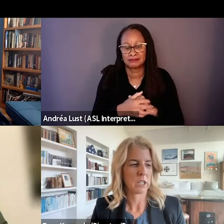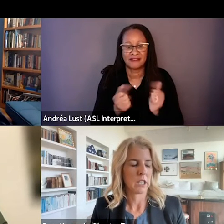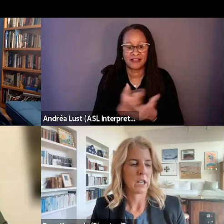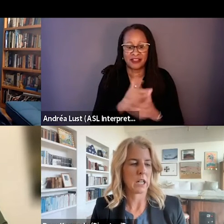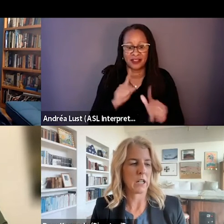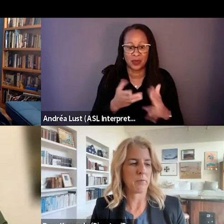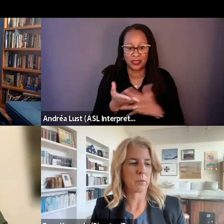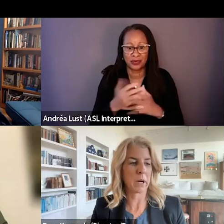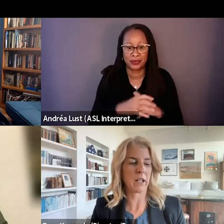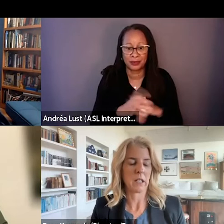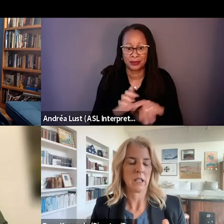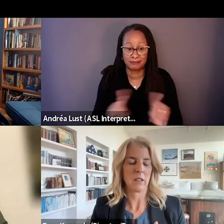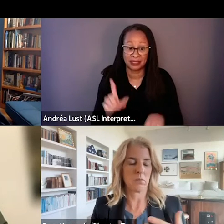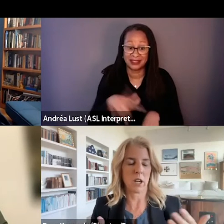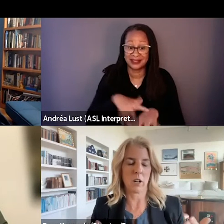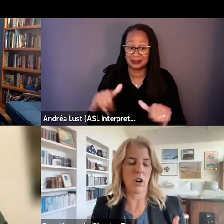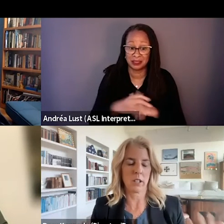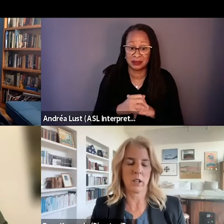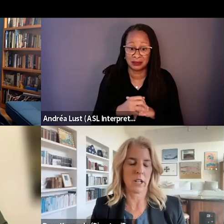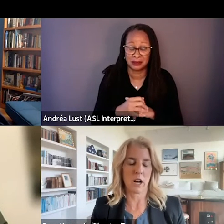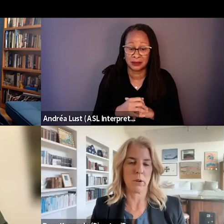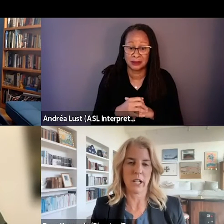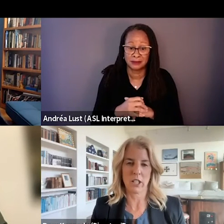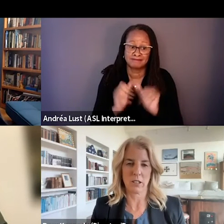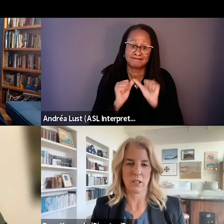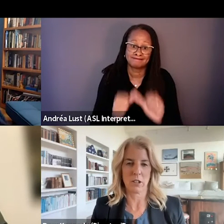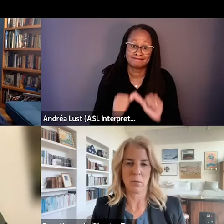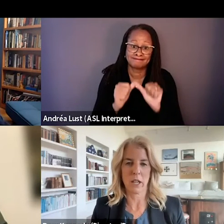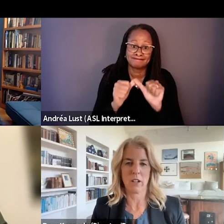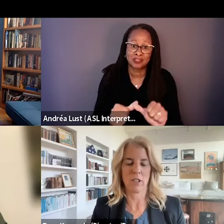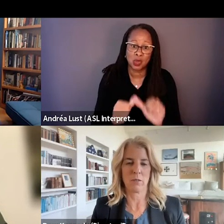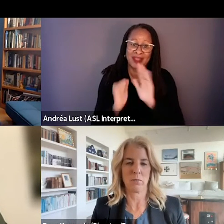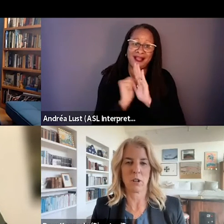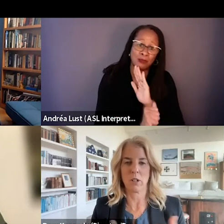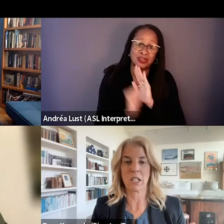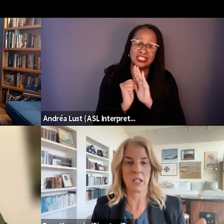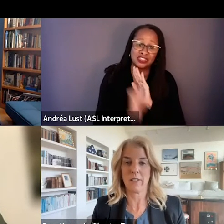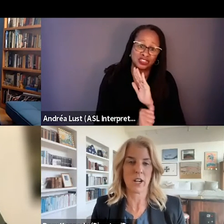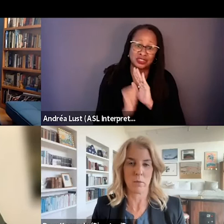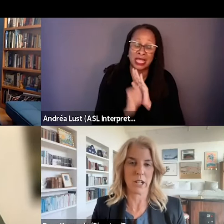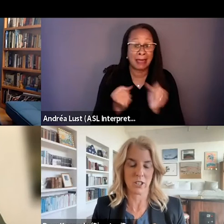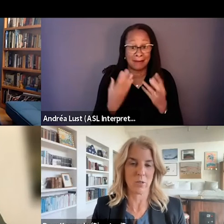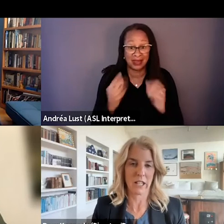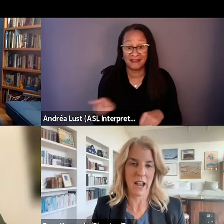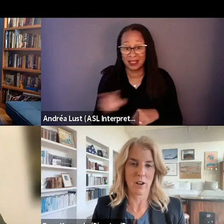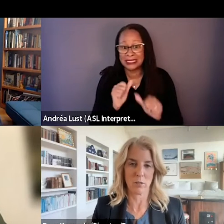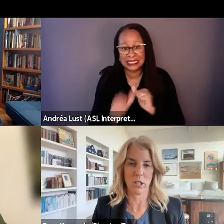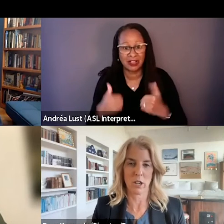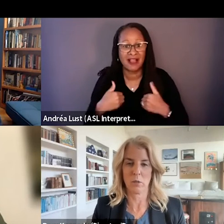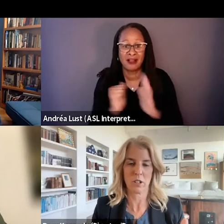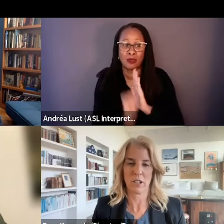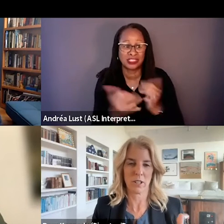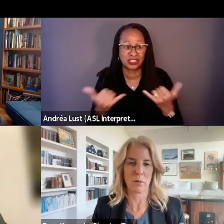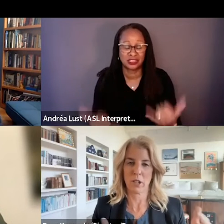through, but ongoing operations. You know, many of them are still having operations right now.